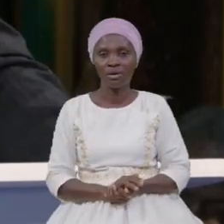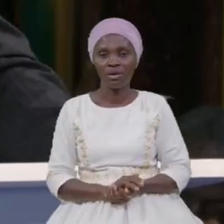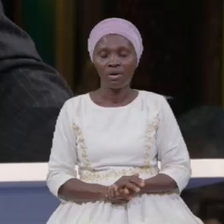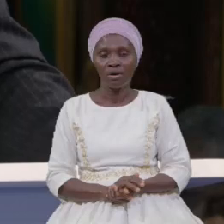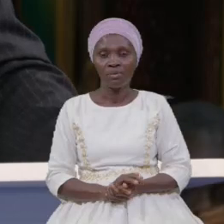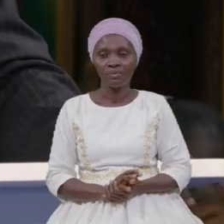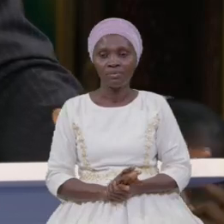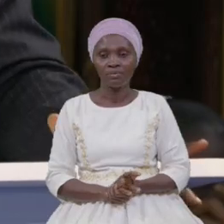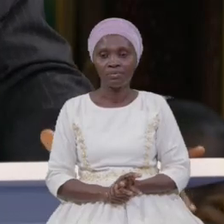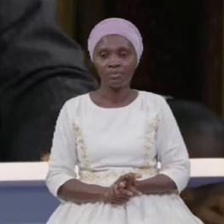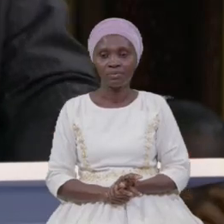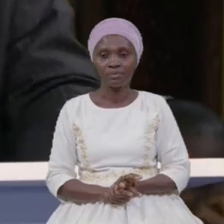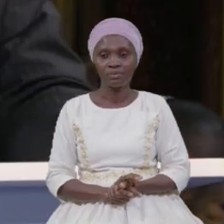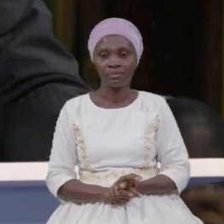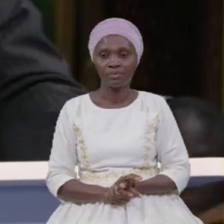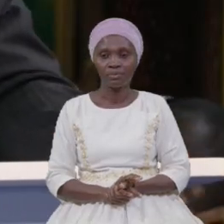+234 91 54 44 92 63. You can